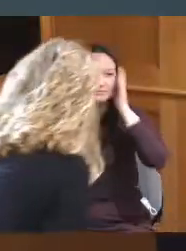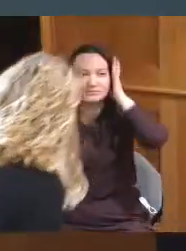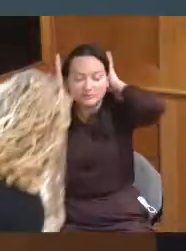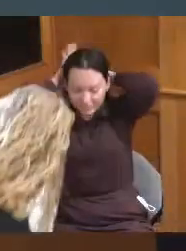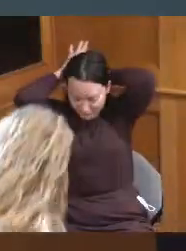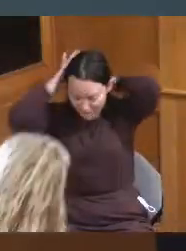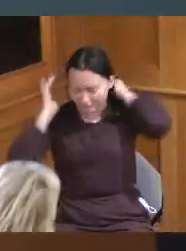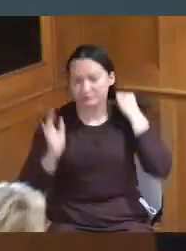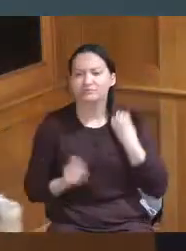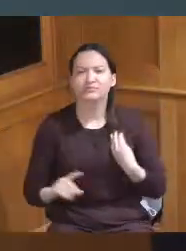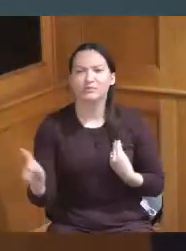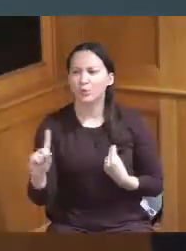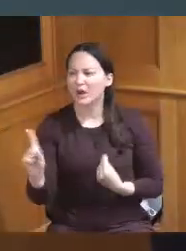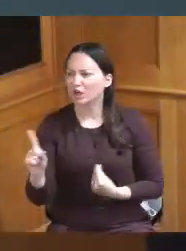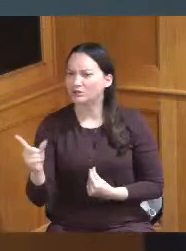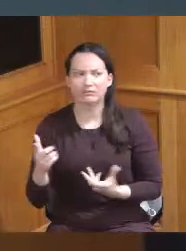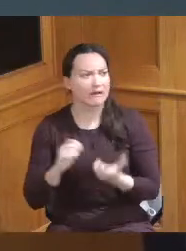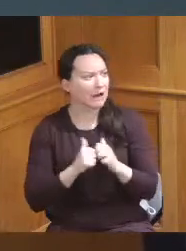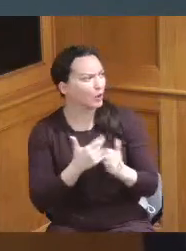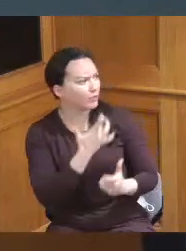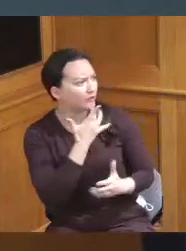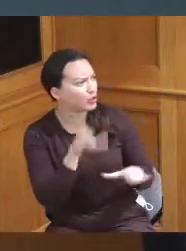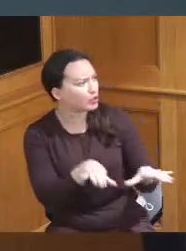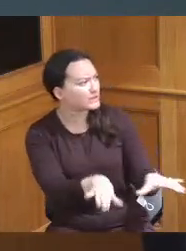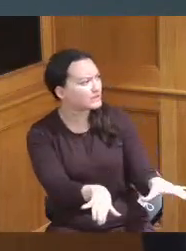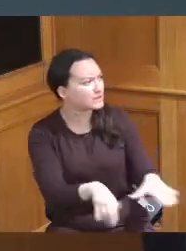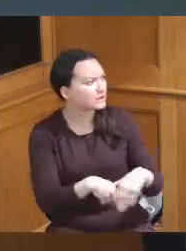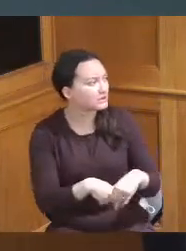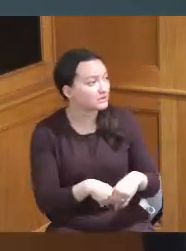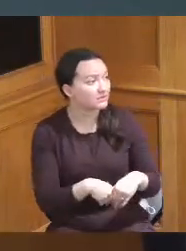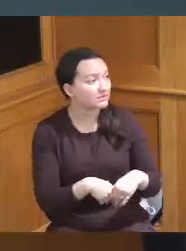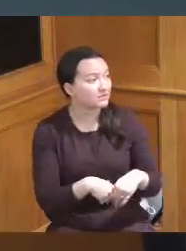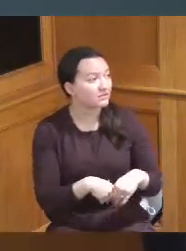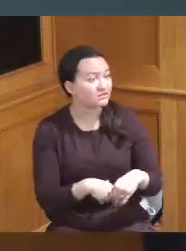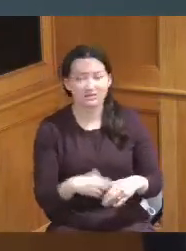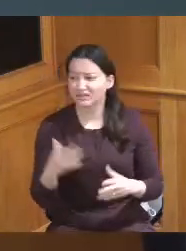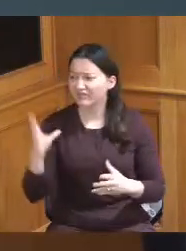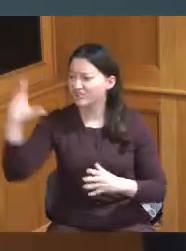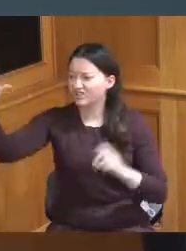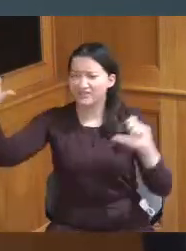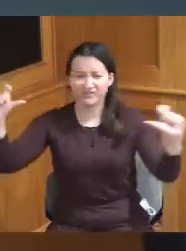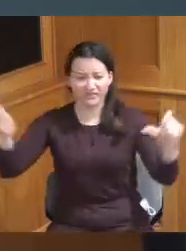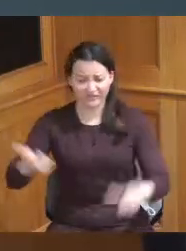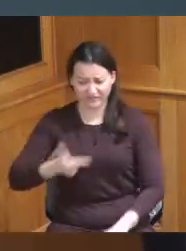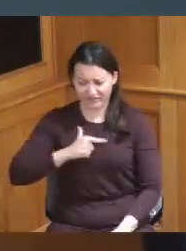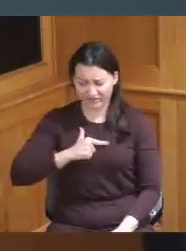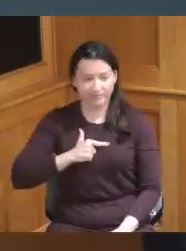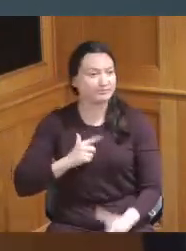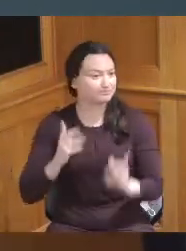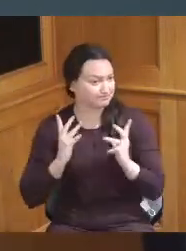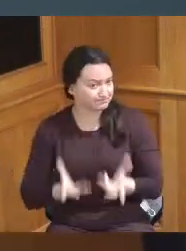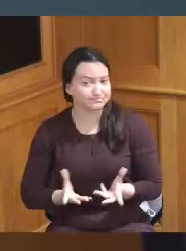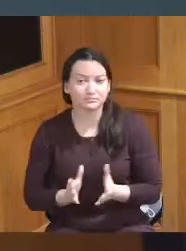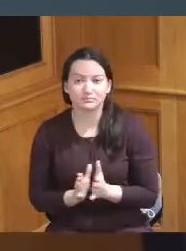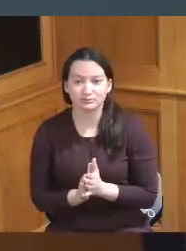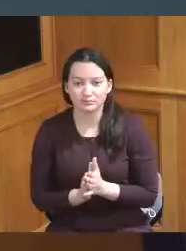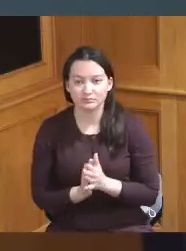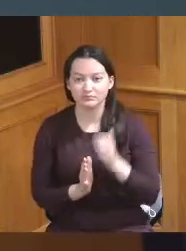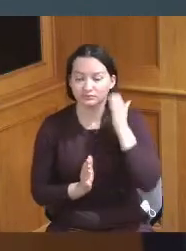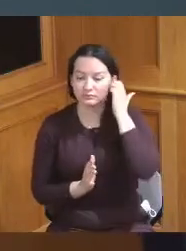where is Bridget, how she wants to do this, but... She went on back. Everybody left me with this, huh? That's great. What we would